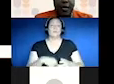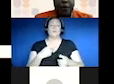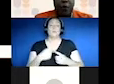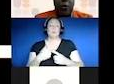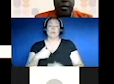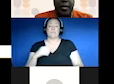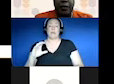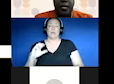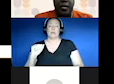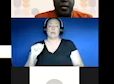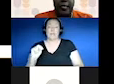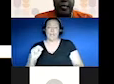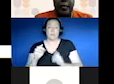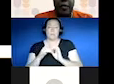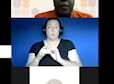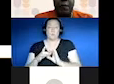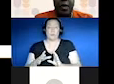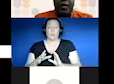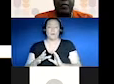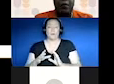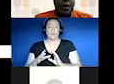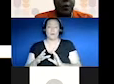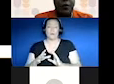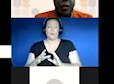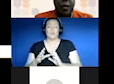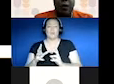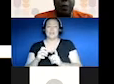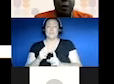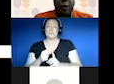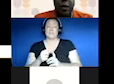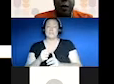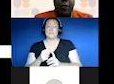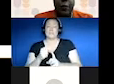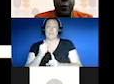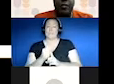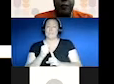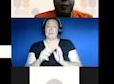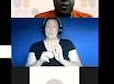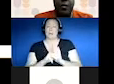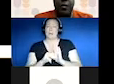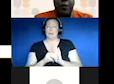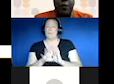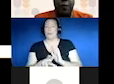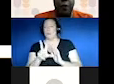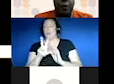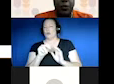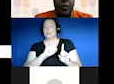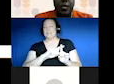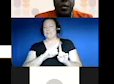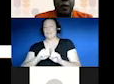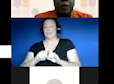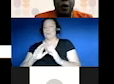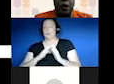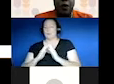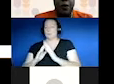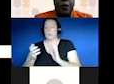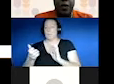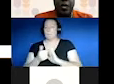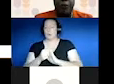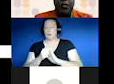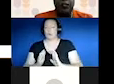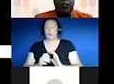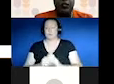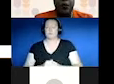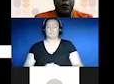CAN coordinator. It's a collective impact model of about 30 different community partners.